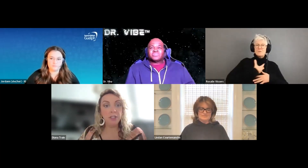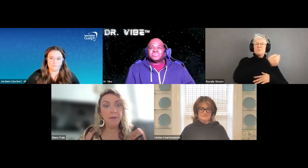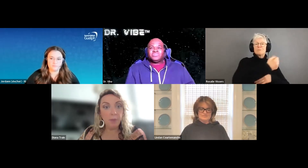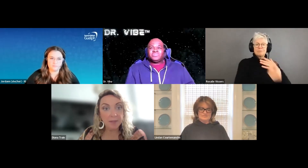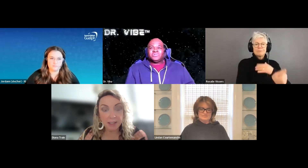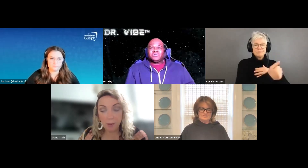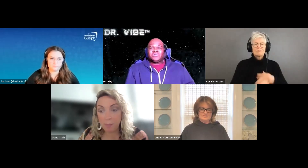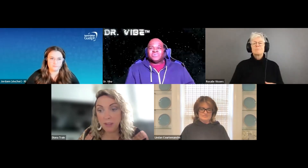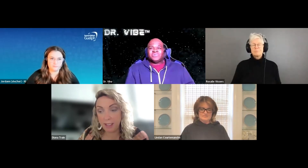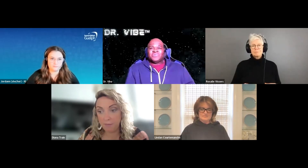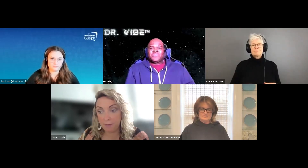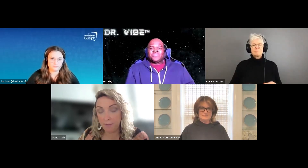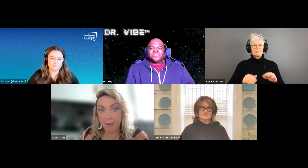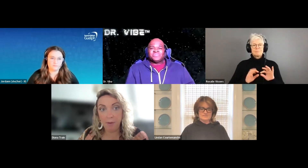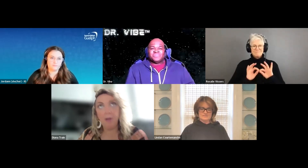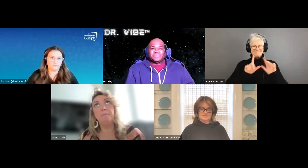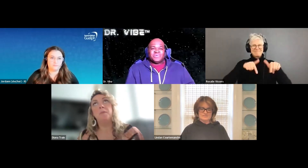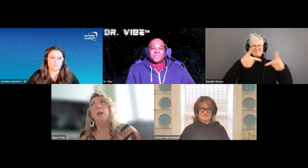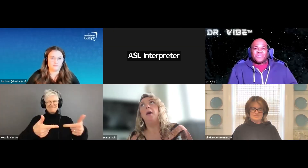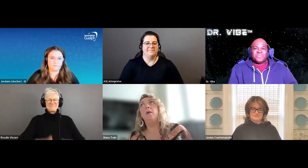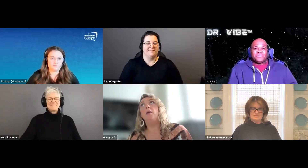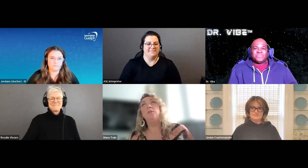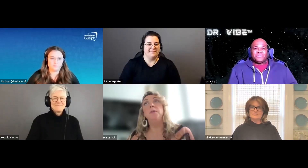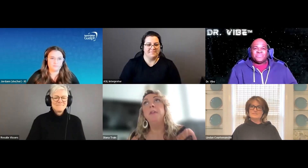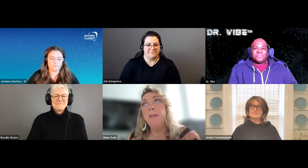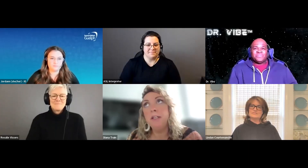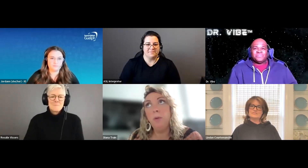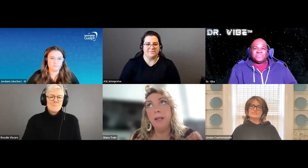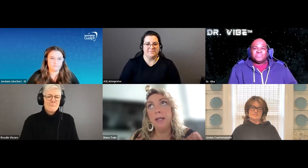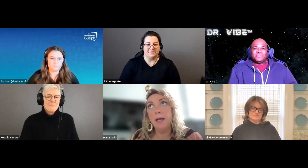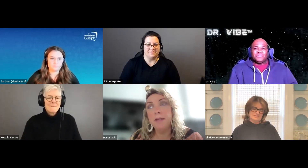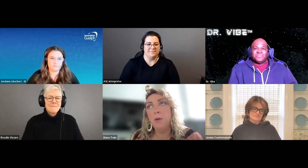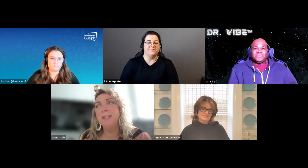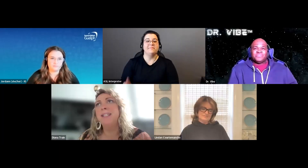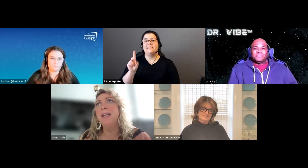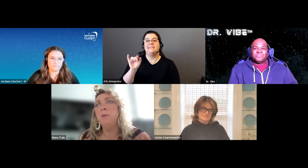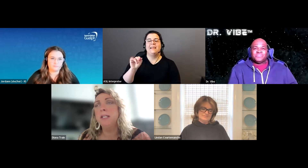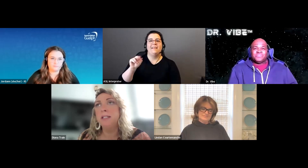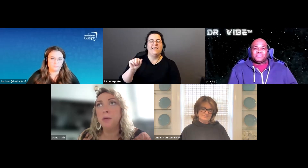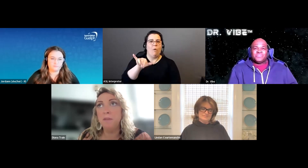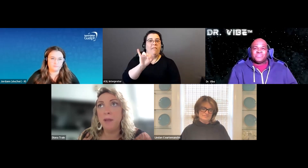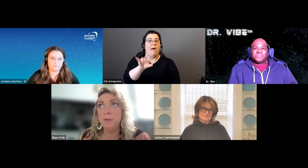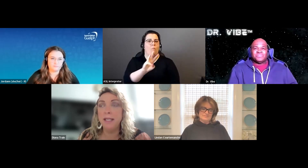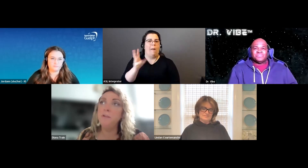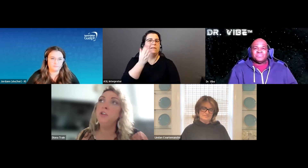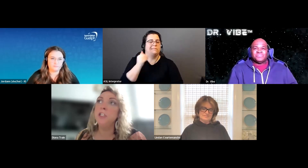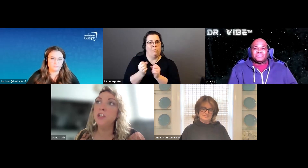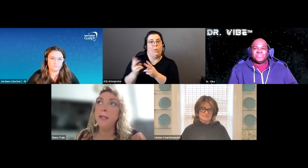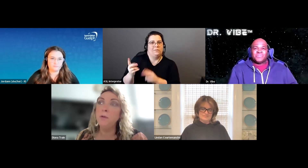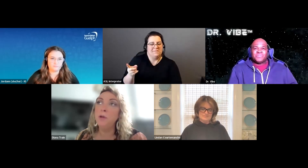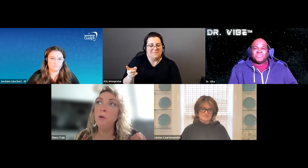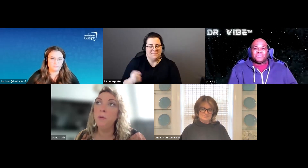Yes, so I just found the website, so I'll post it here for everybody. But also, one of the things that you had said that really stuck with me was that if you're